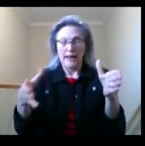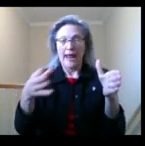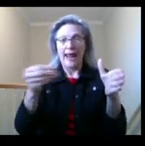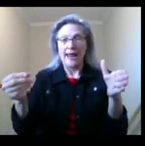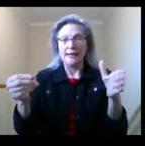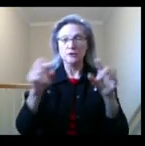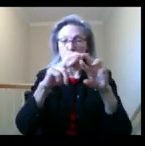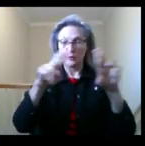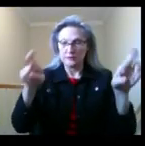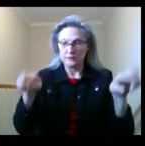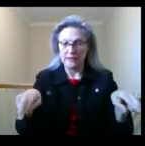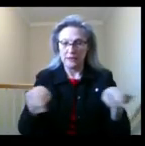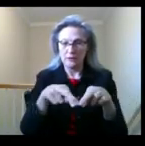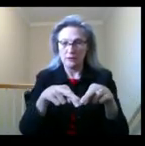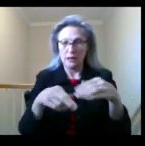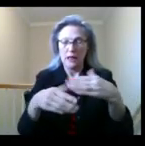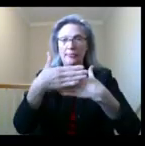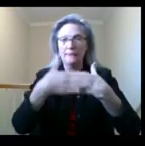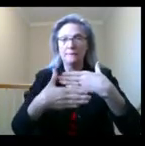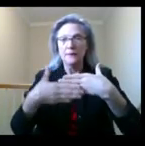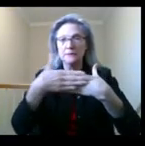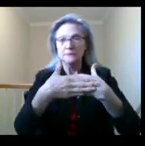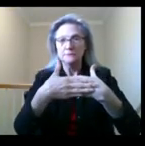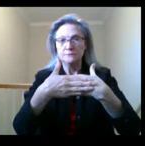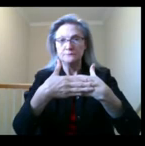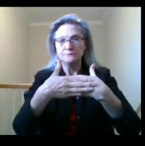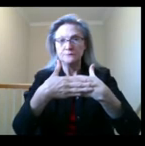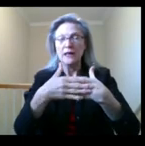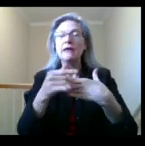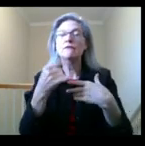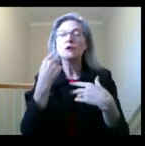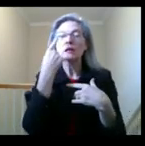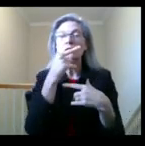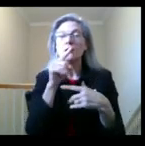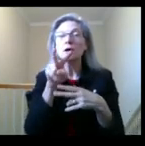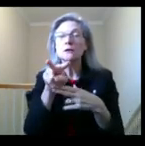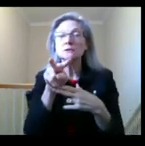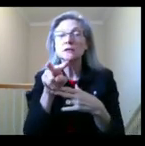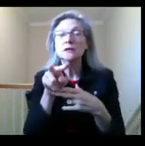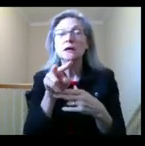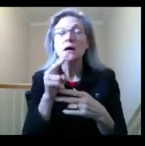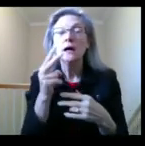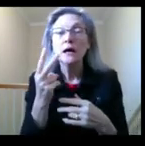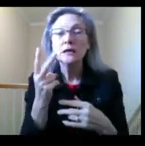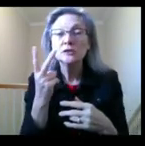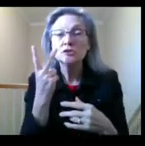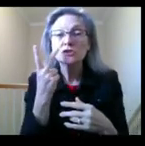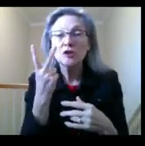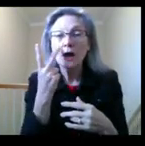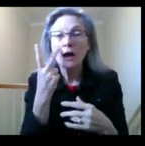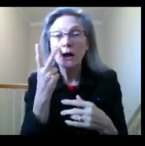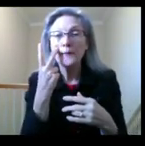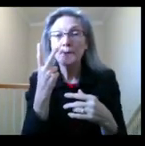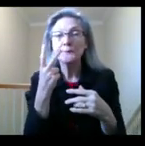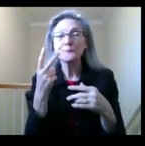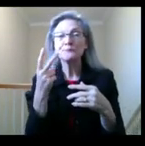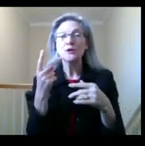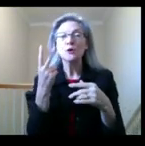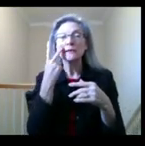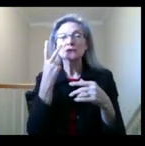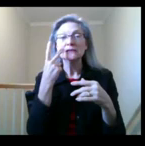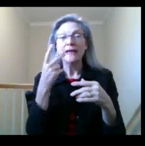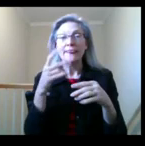and a rectangle around it. So if we looked and saw right here, or we look and see, you